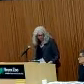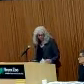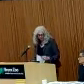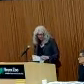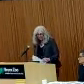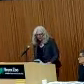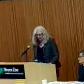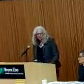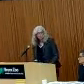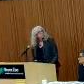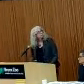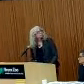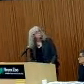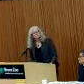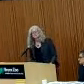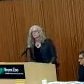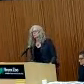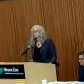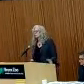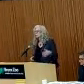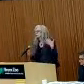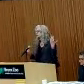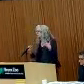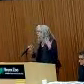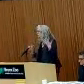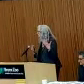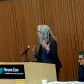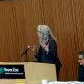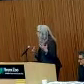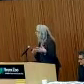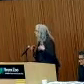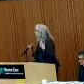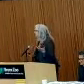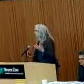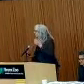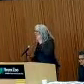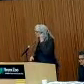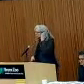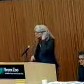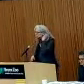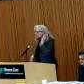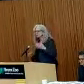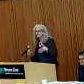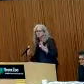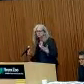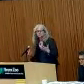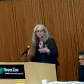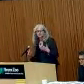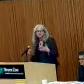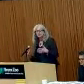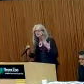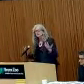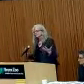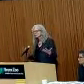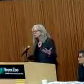in a nutshell um and so just briefly some of the work and some of the issues that we have seen this will not be sort of news to any of you